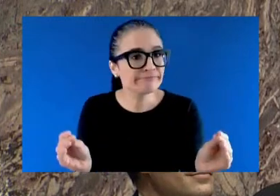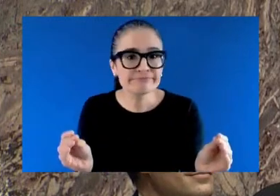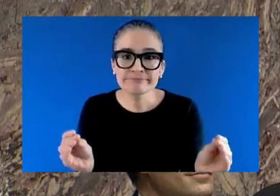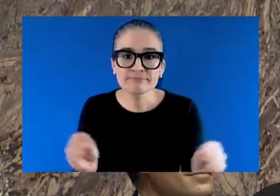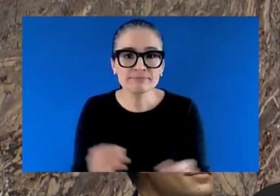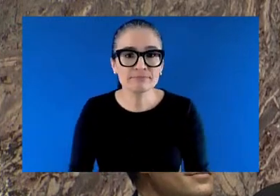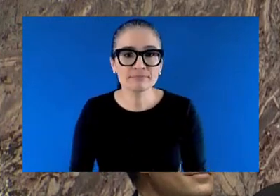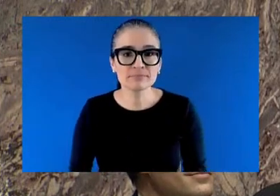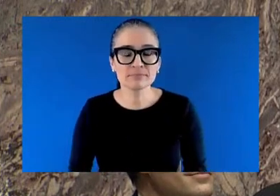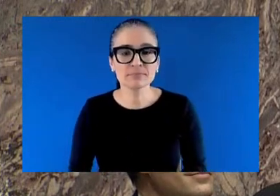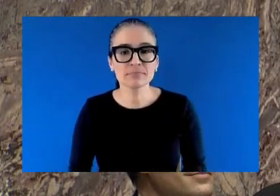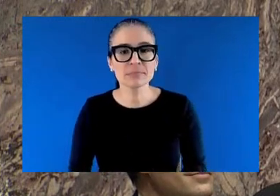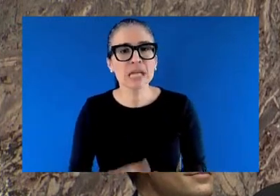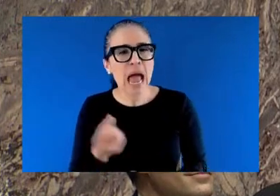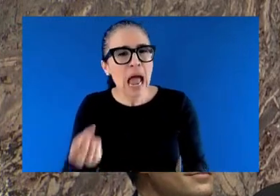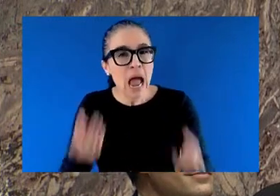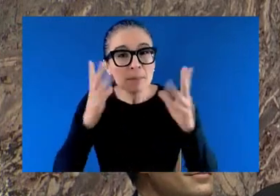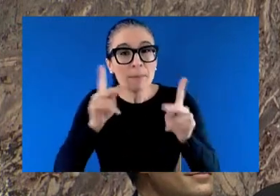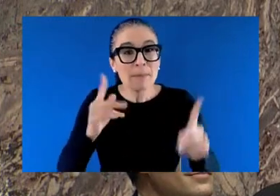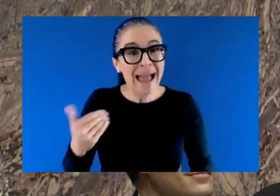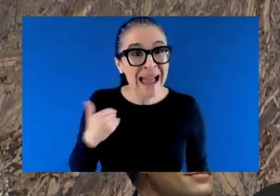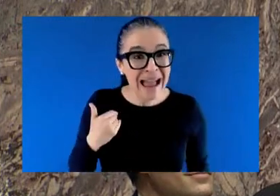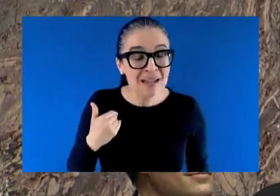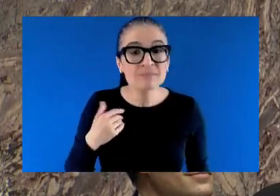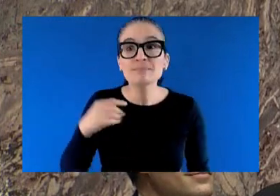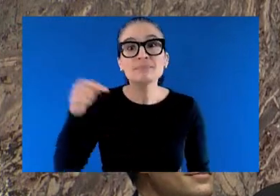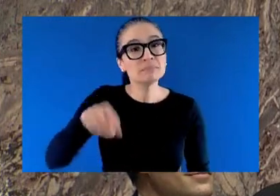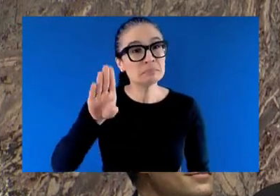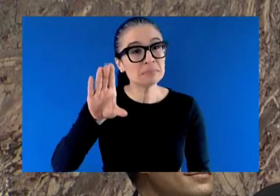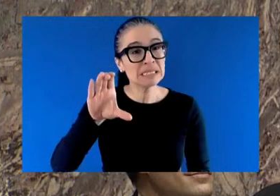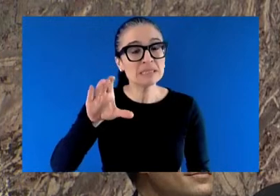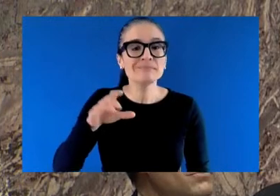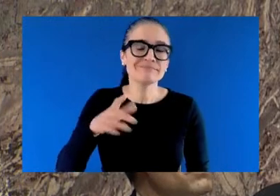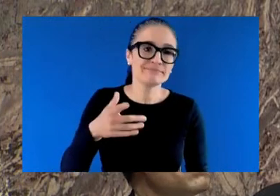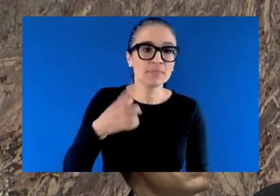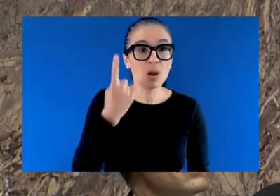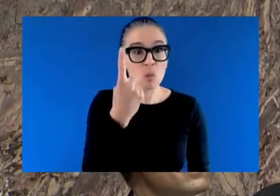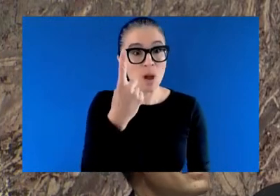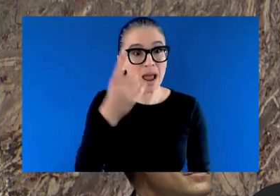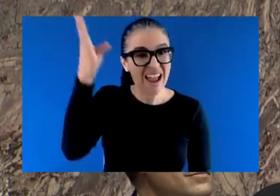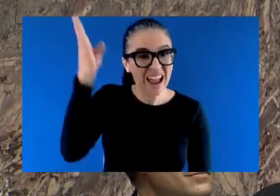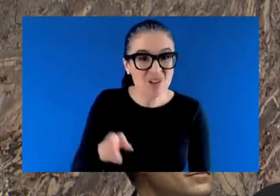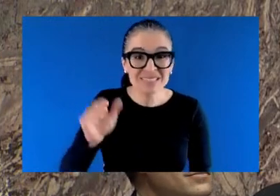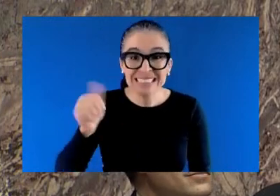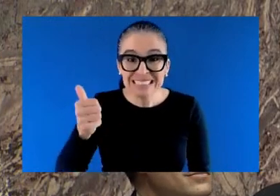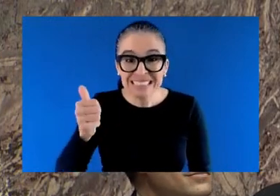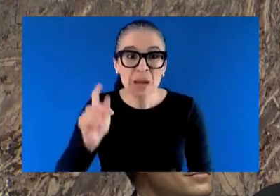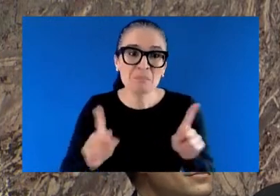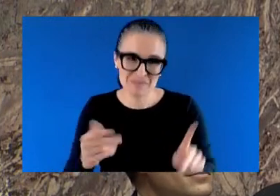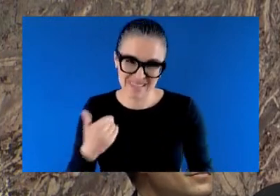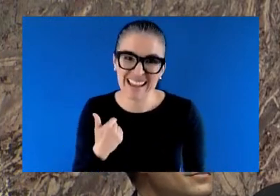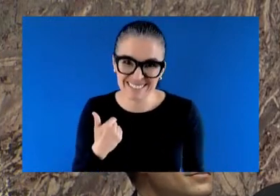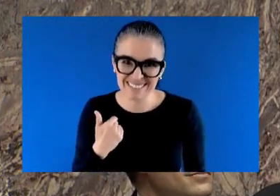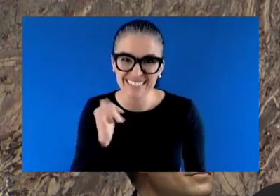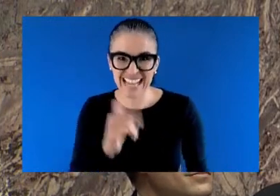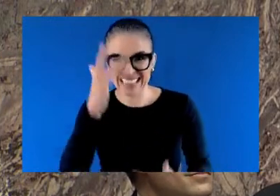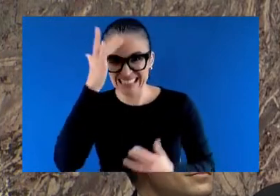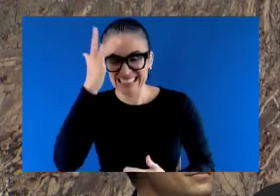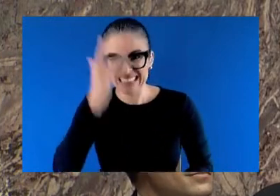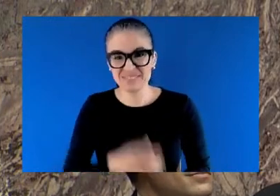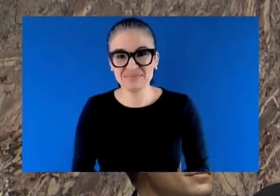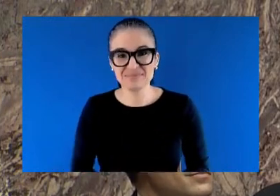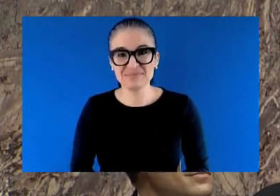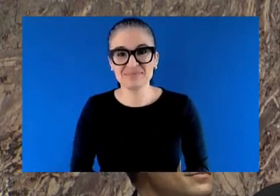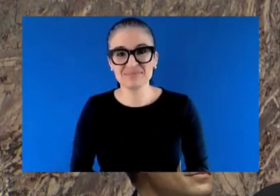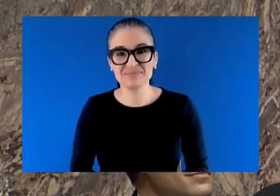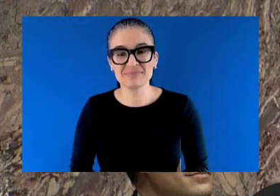surprisingly, 45% of those patients are under 45. As I learned, screening and early detection is